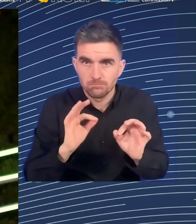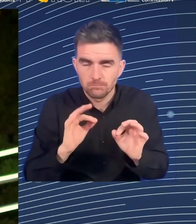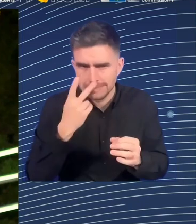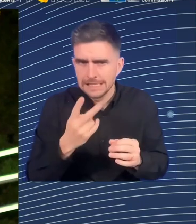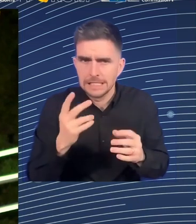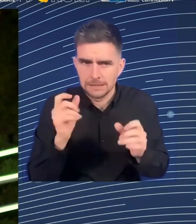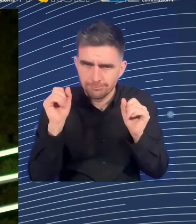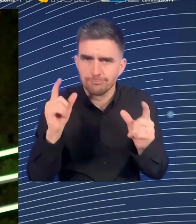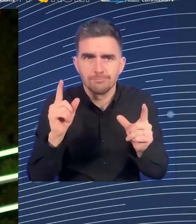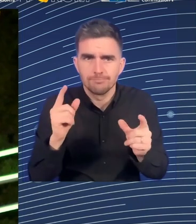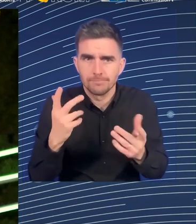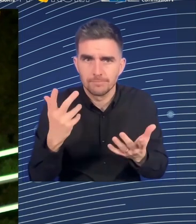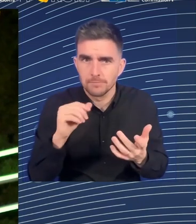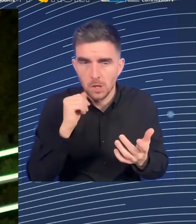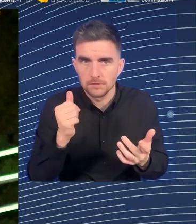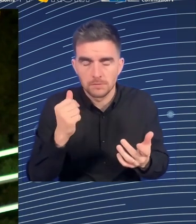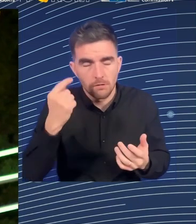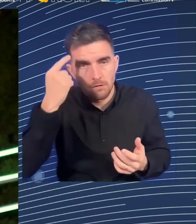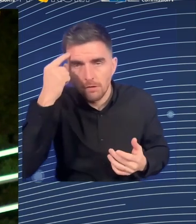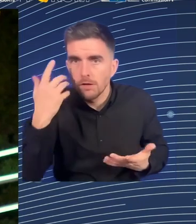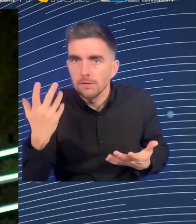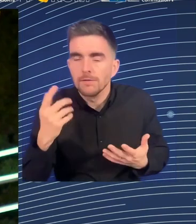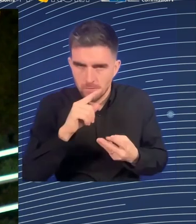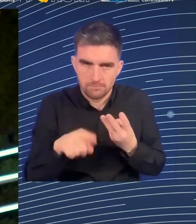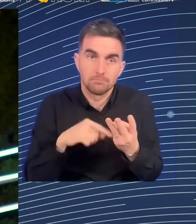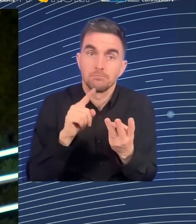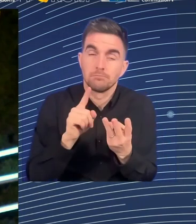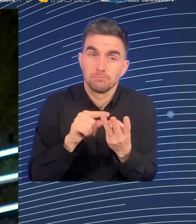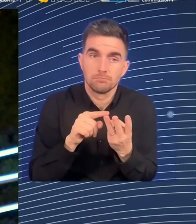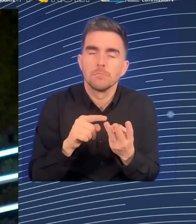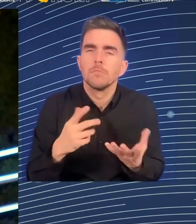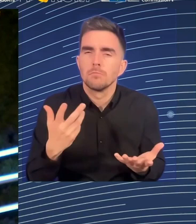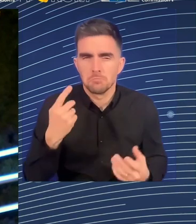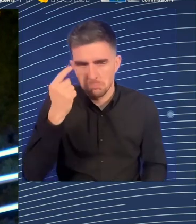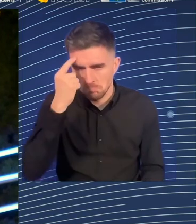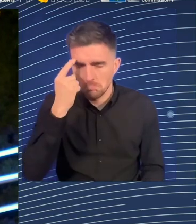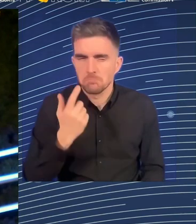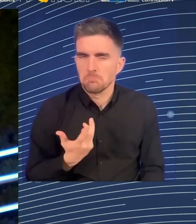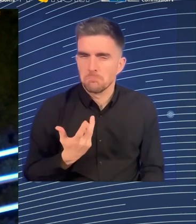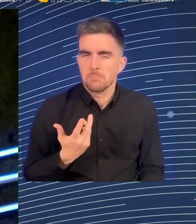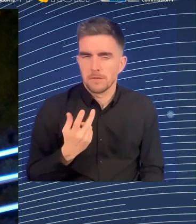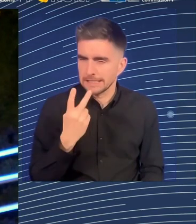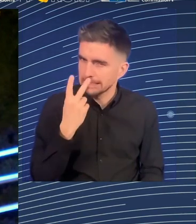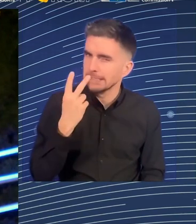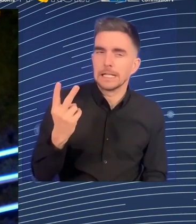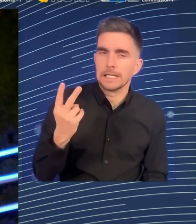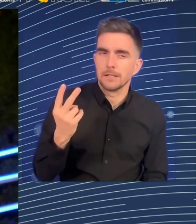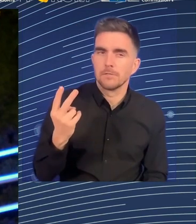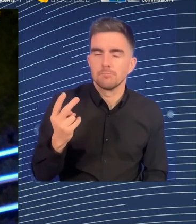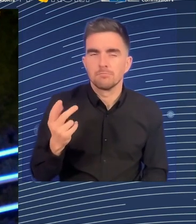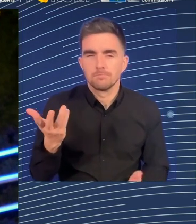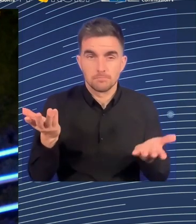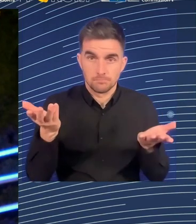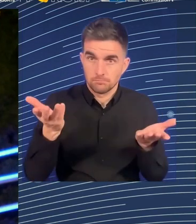which is different to shortages because it looks at the level of education. In other words, what the demand would need and what the supply